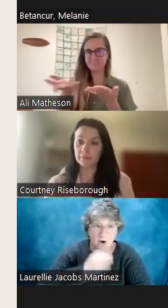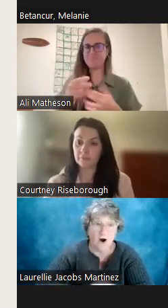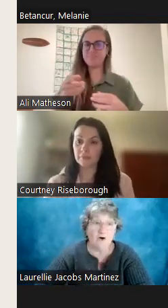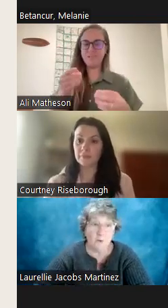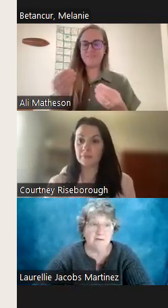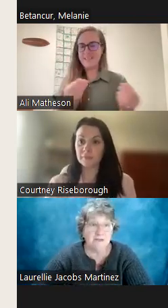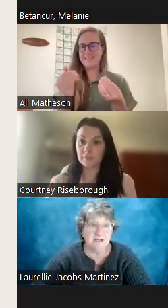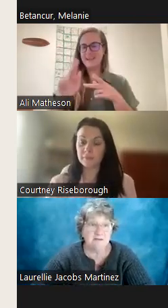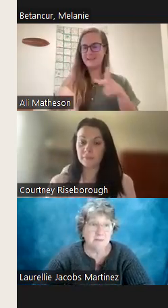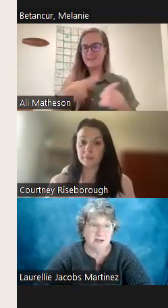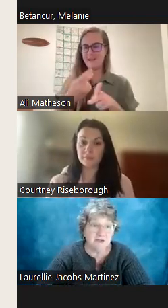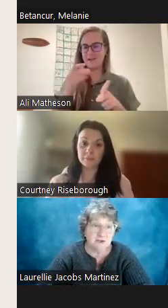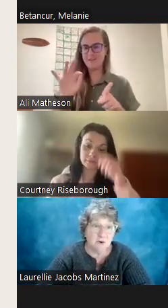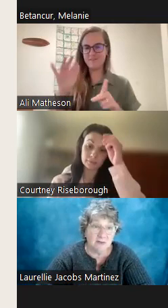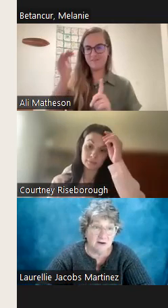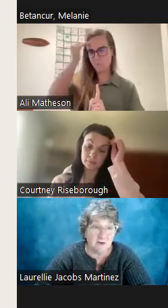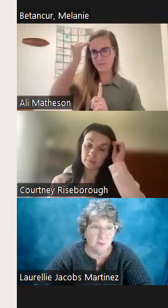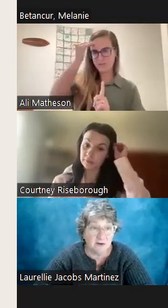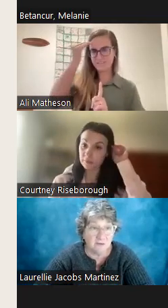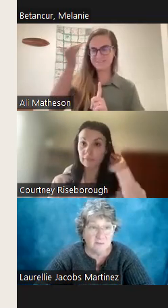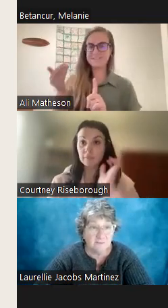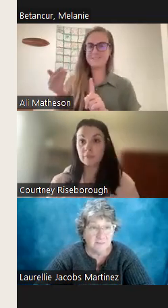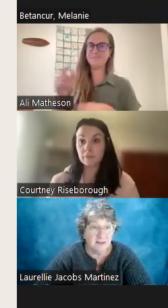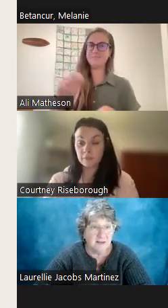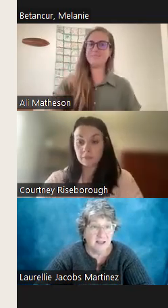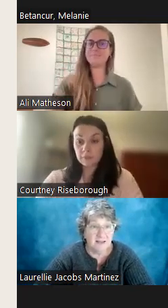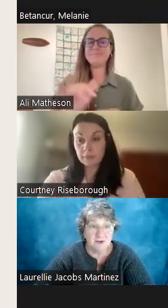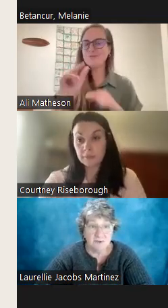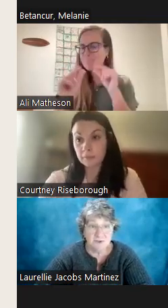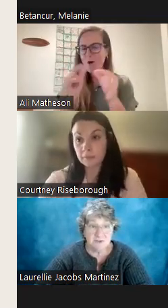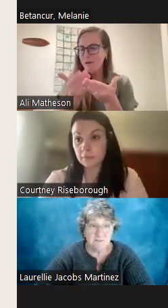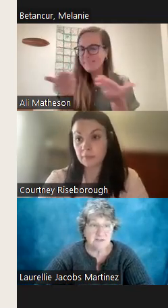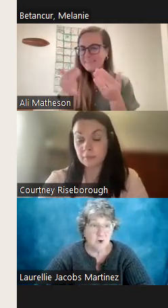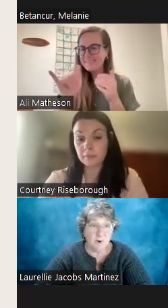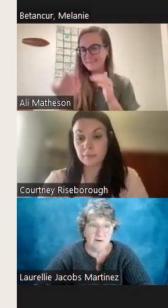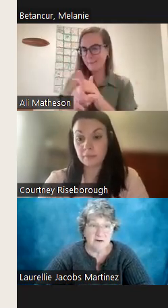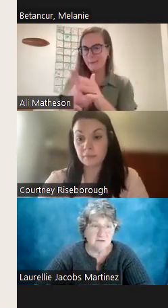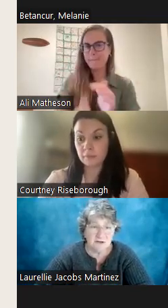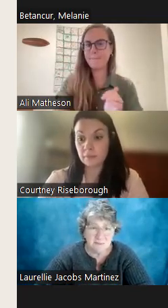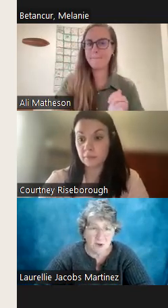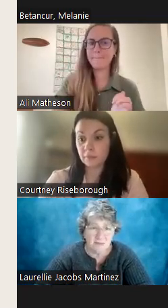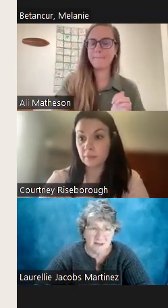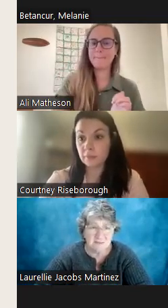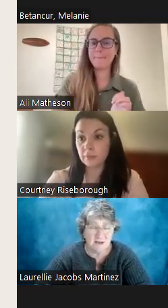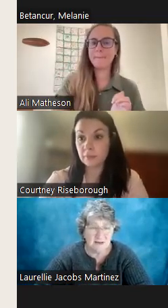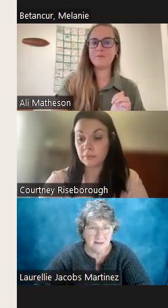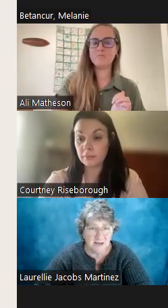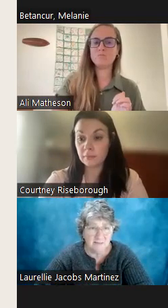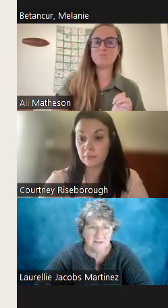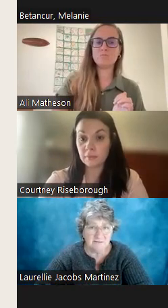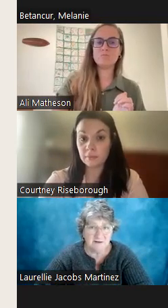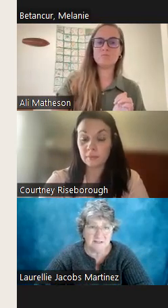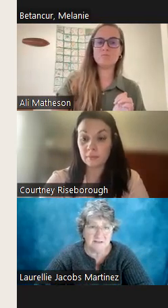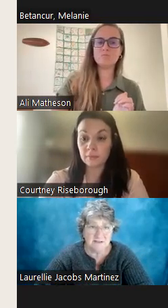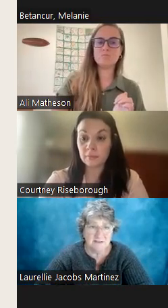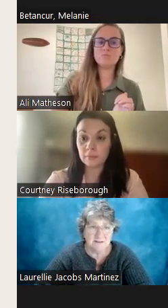members are aware of the needs of the patients who are there in their waiting room. And so it's just some basic awareness. They're very small things, but they make a